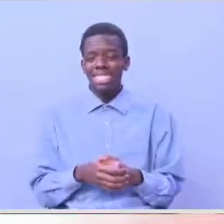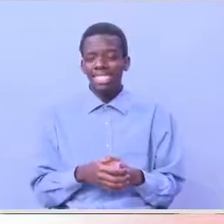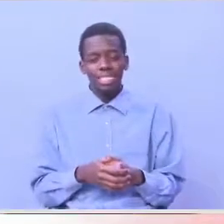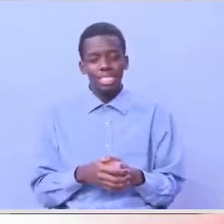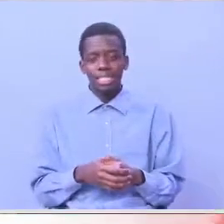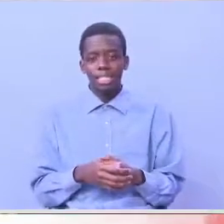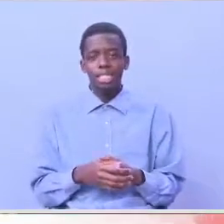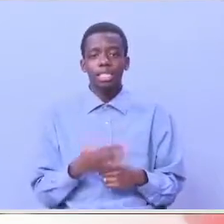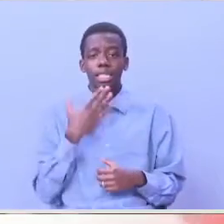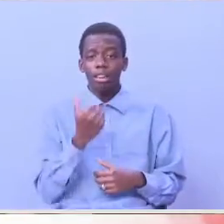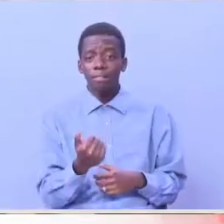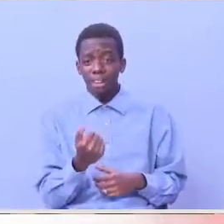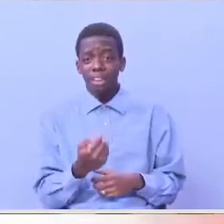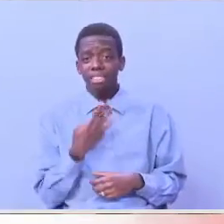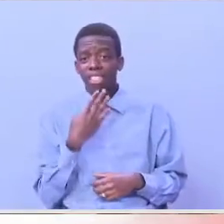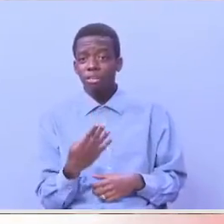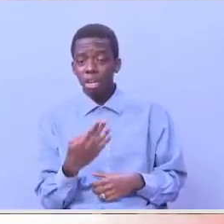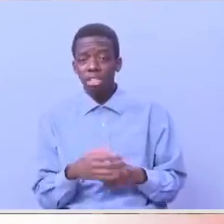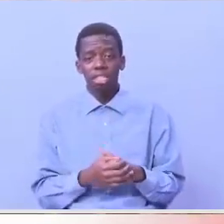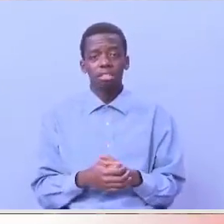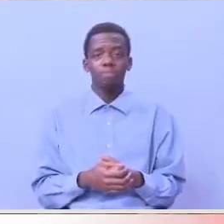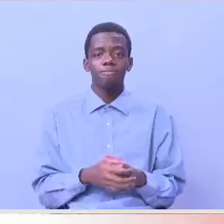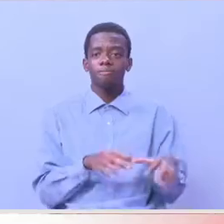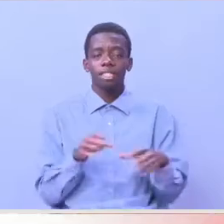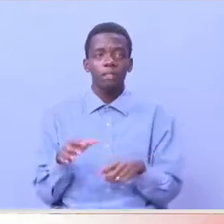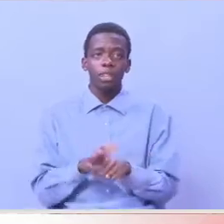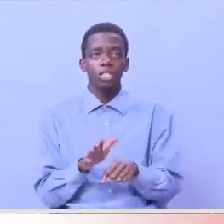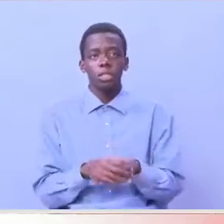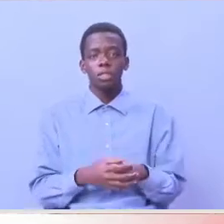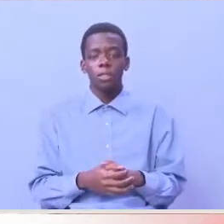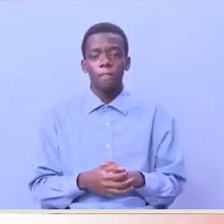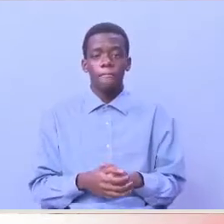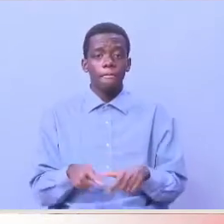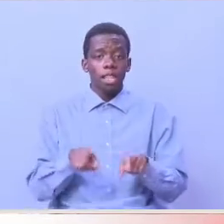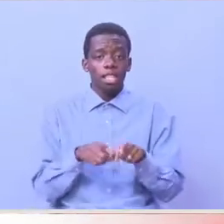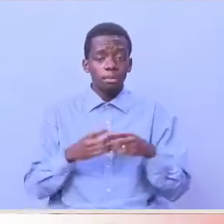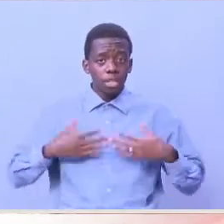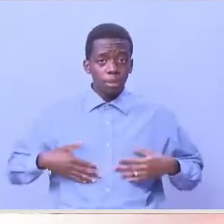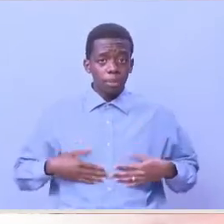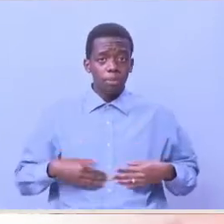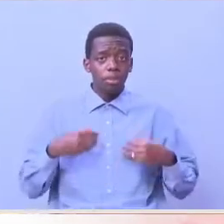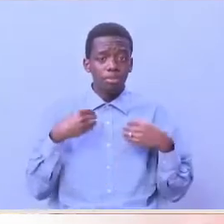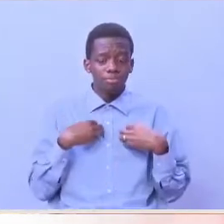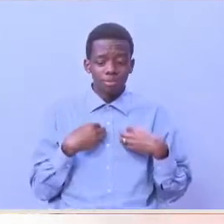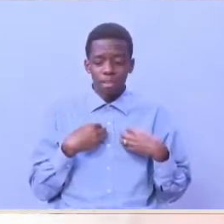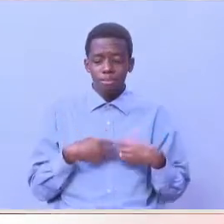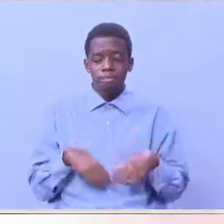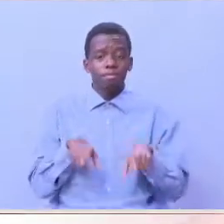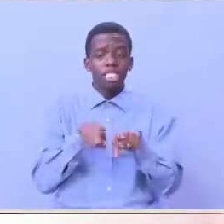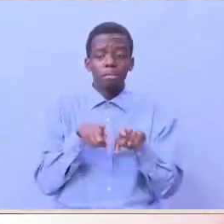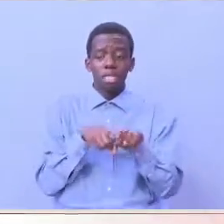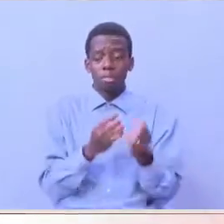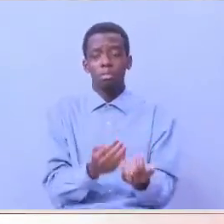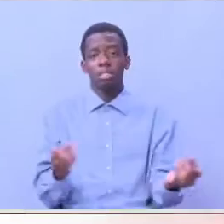farmers here lament over poor prices, with majority of them retaining their farm produce. The middlemen here have been blamed of